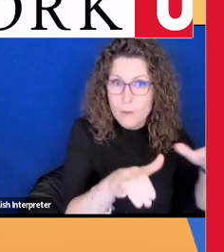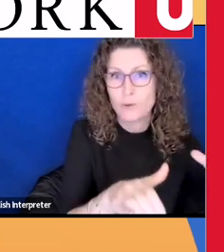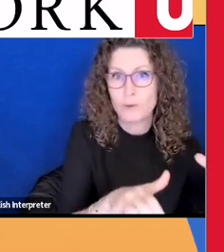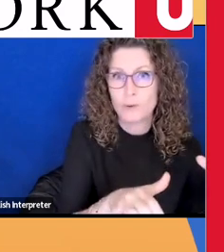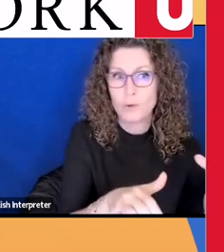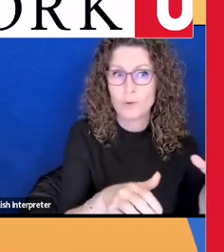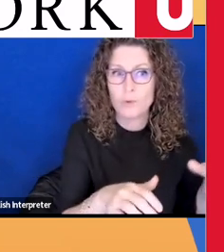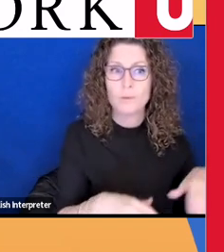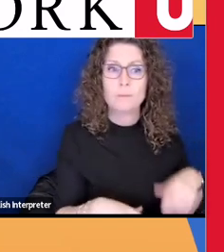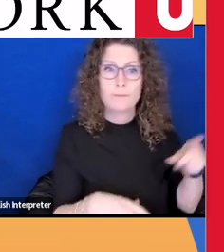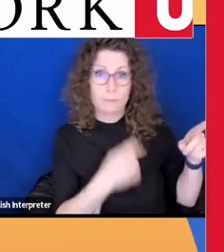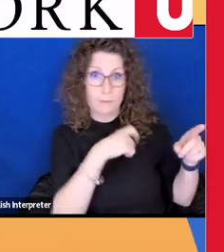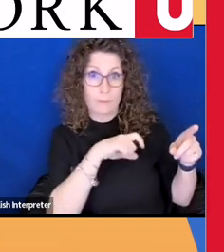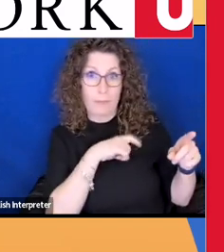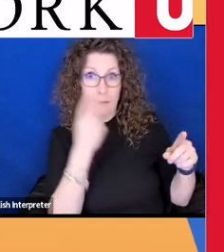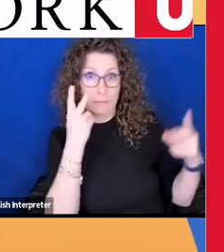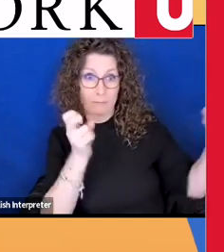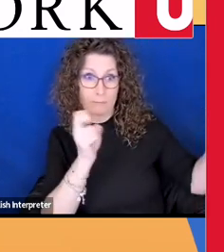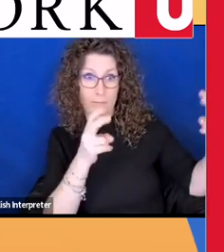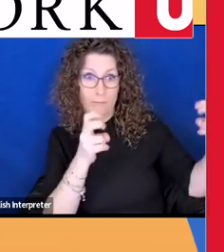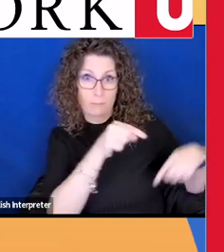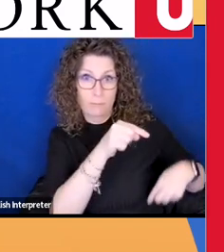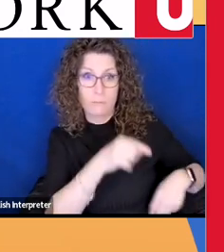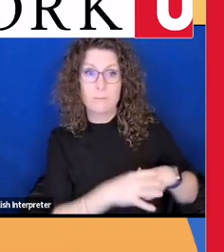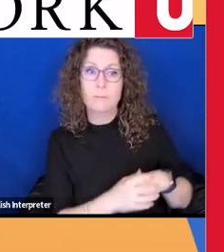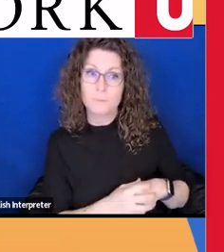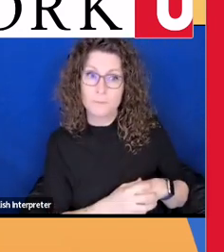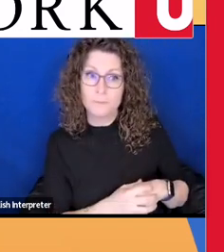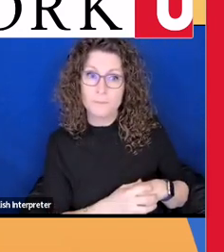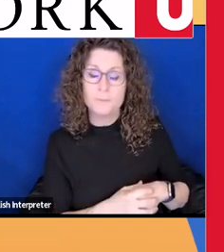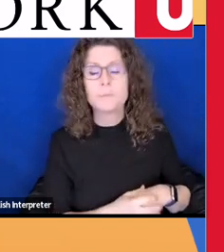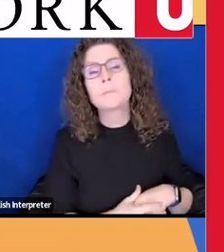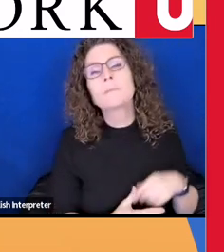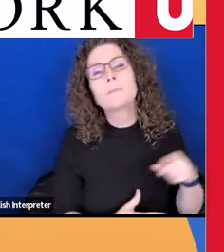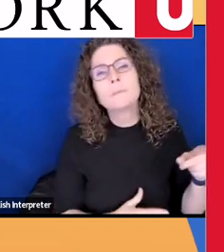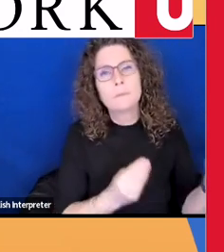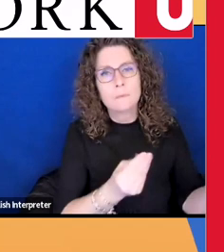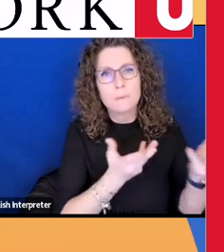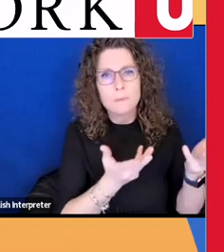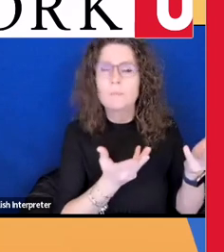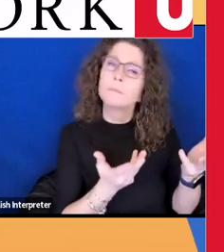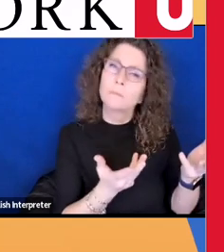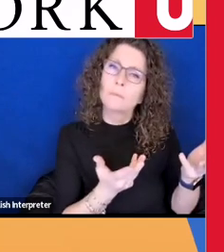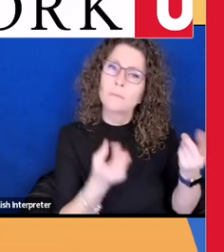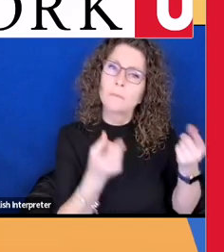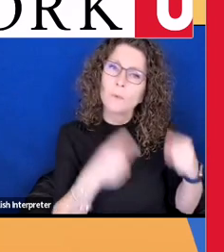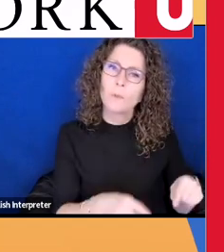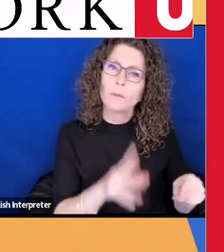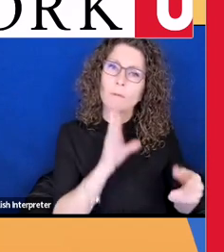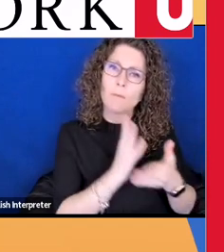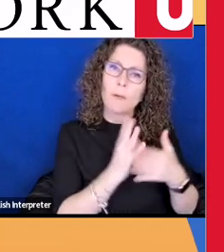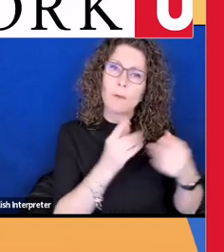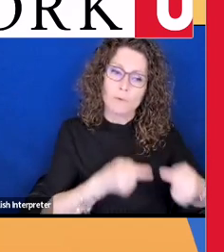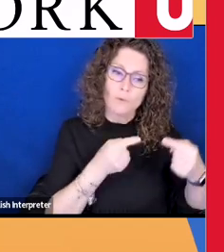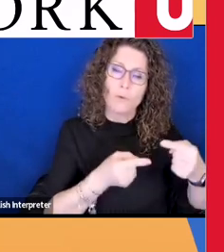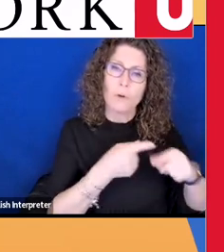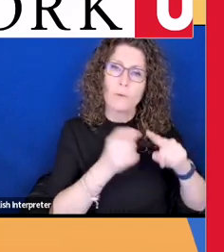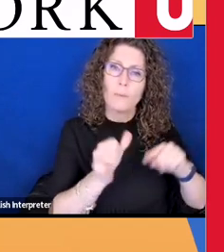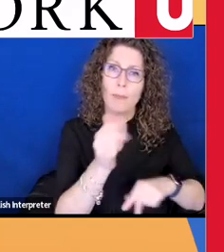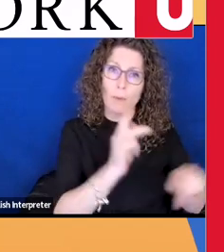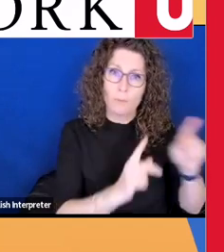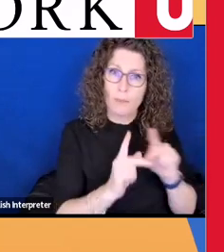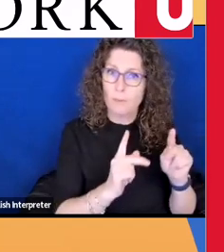Tenemos que ser solidarios, she would say to me, declaring when talking about the struggles of others near and